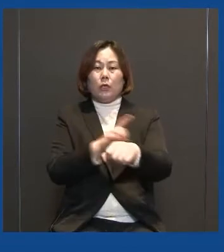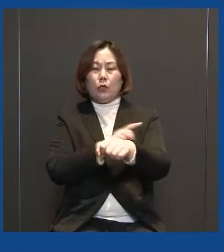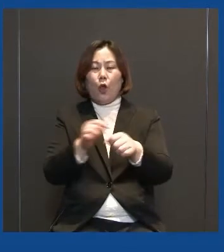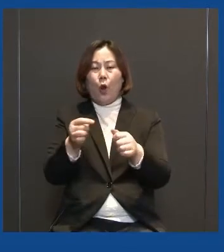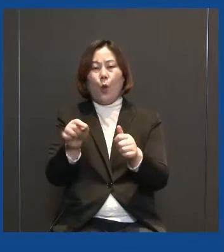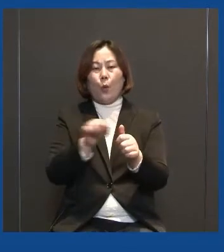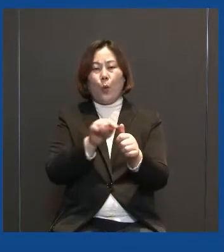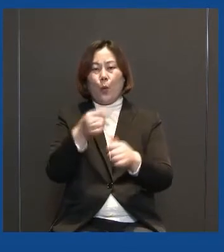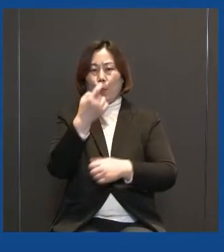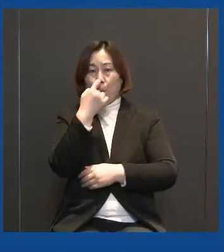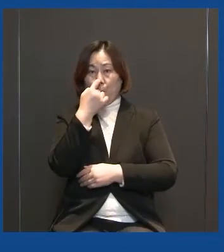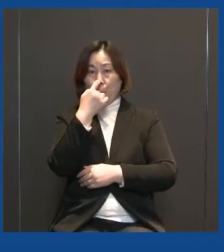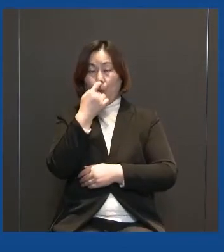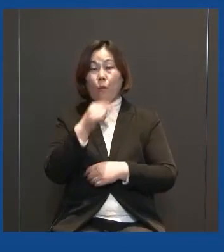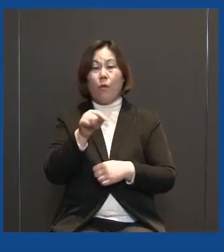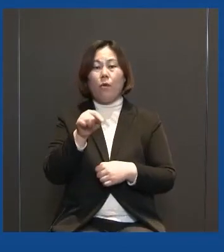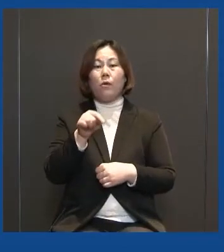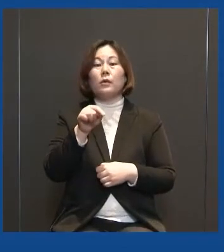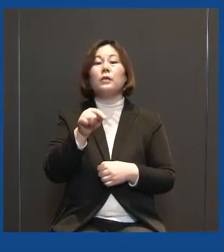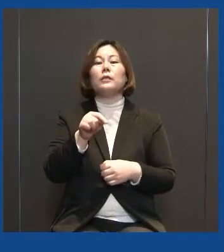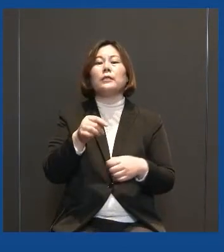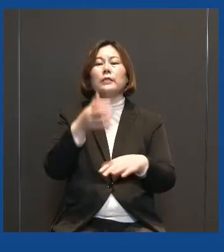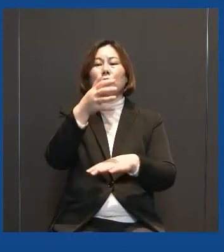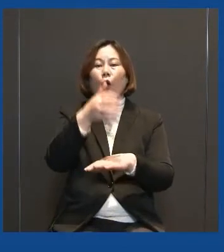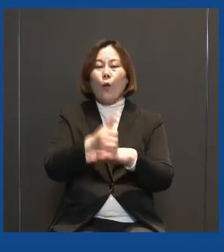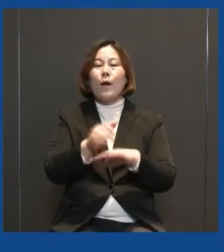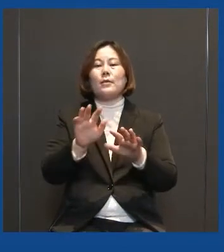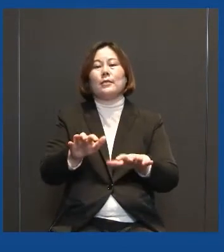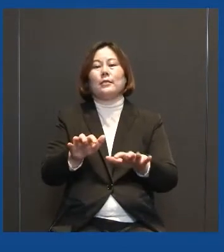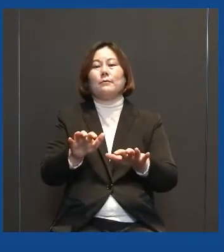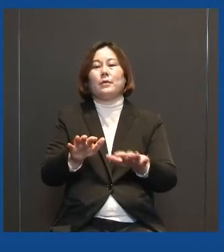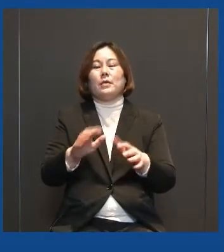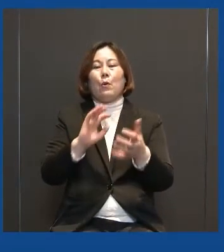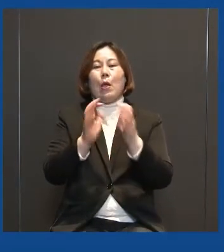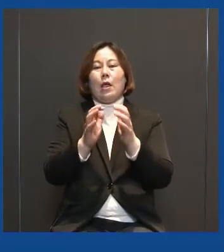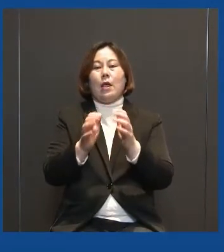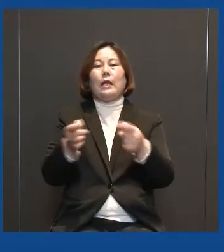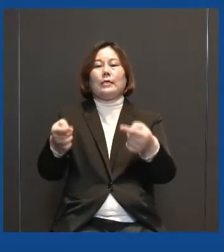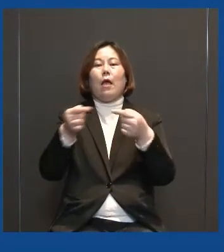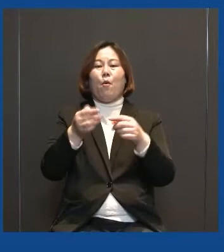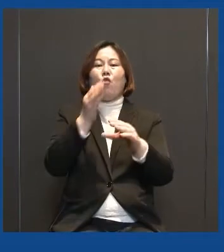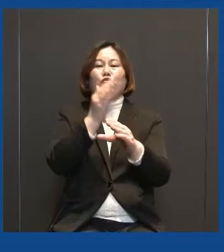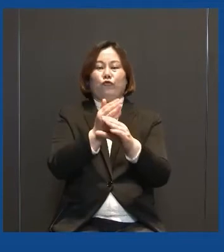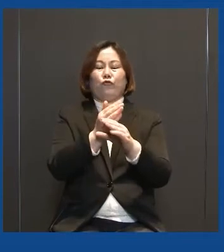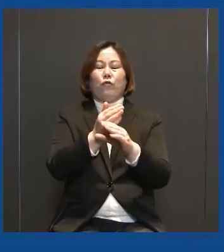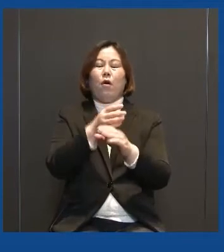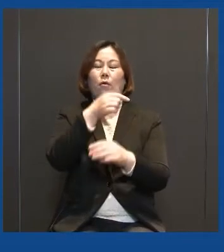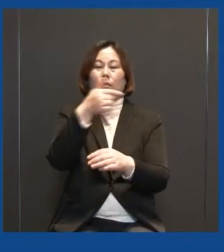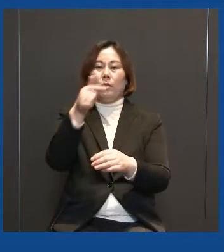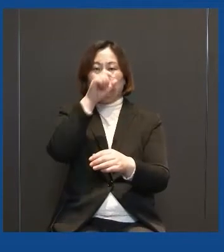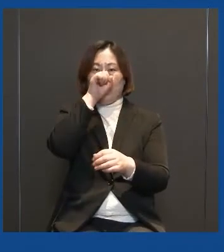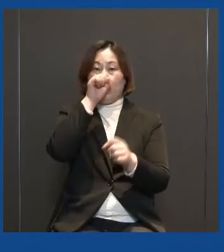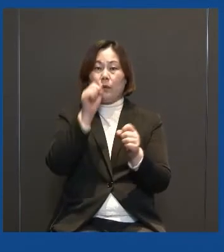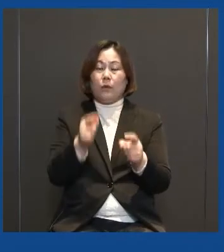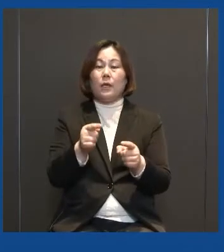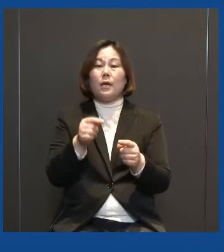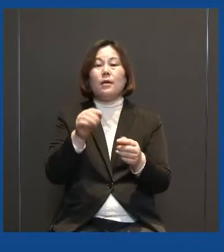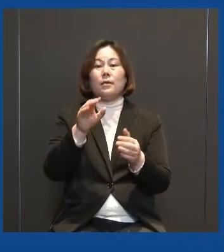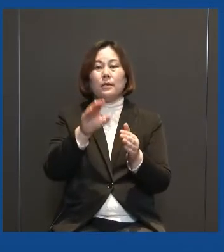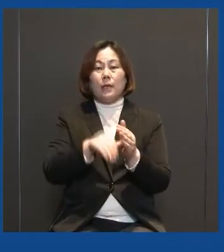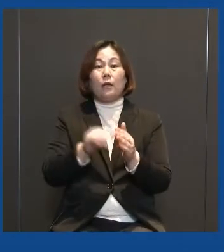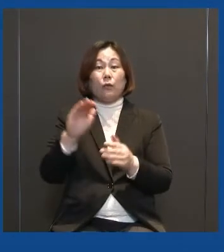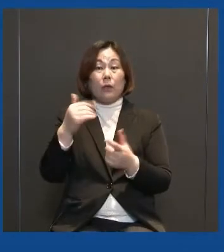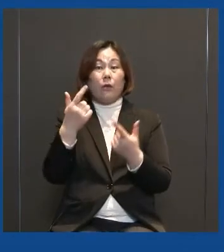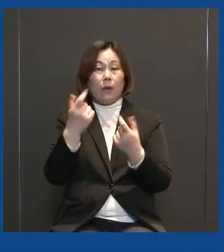and they are now they have to be able to access digital technology, and they're actually taking part in this event together. So this is